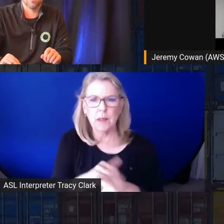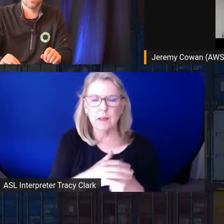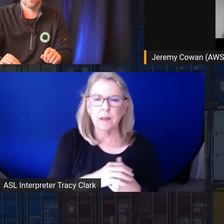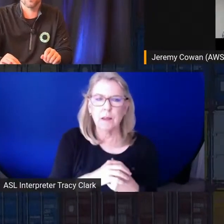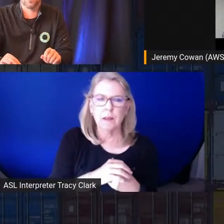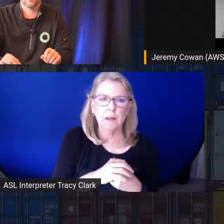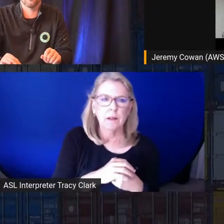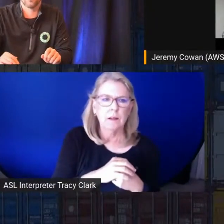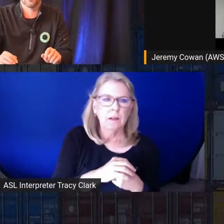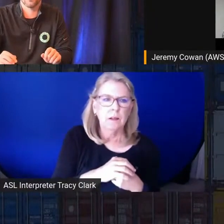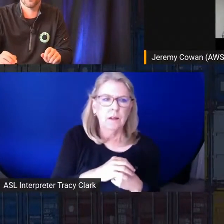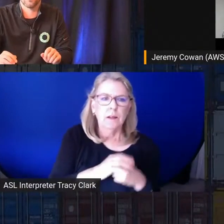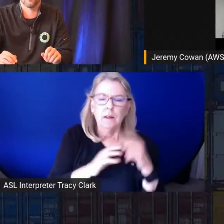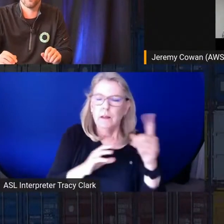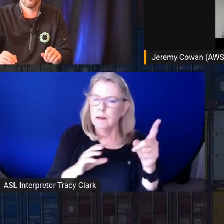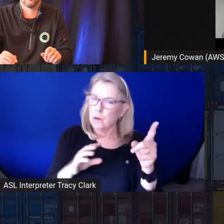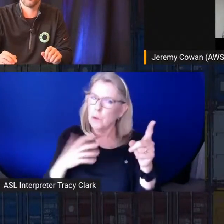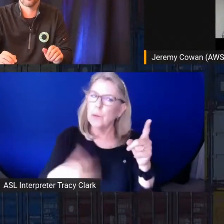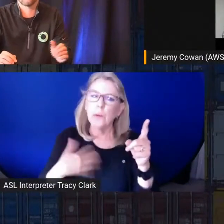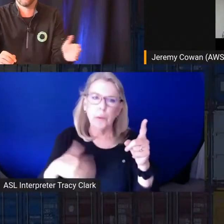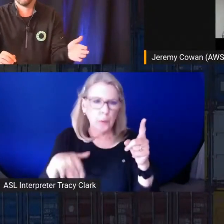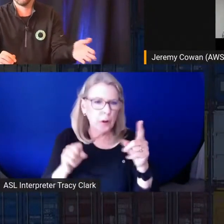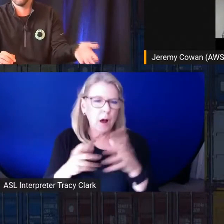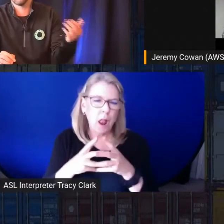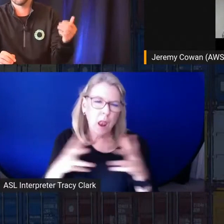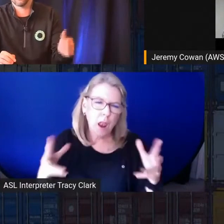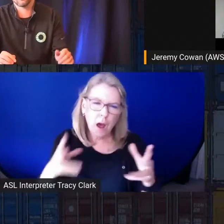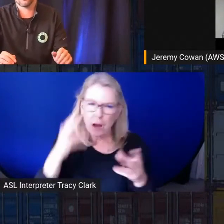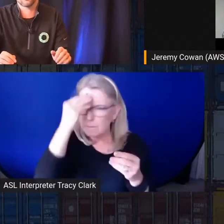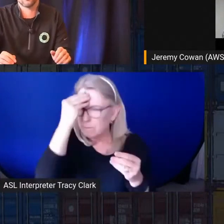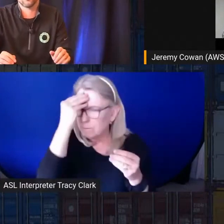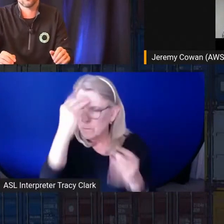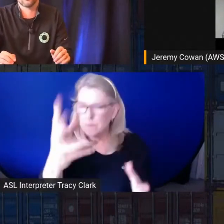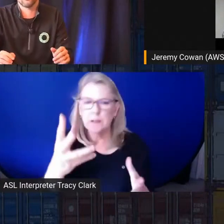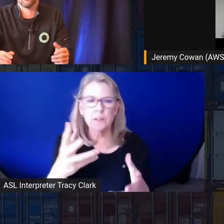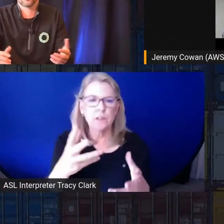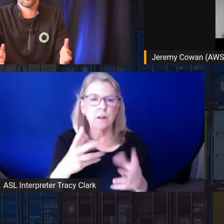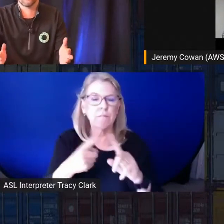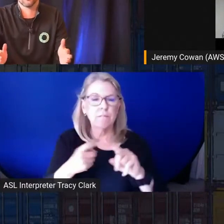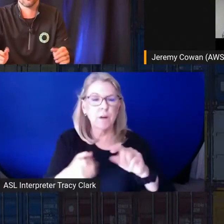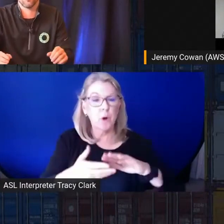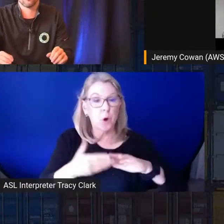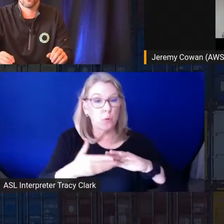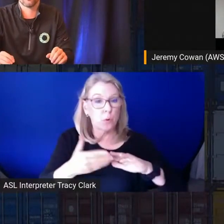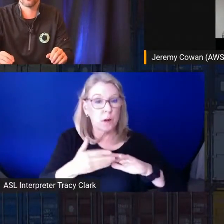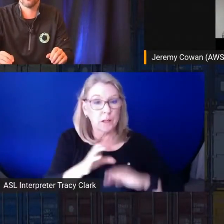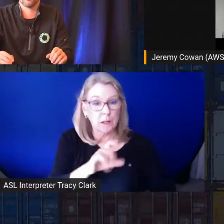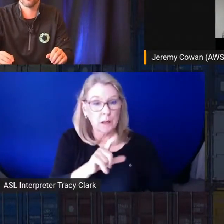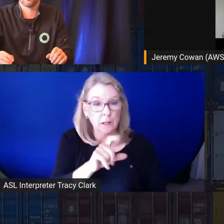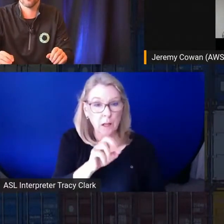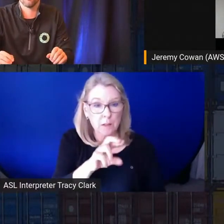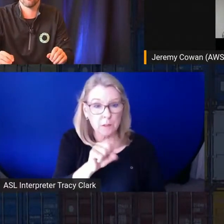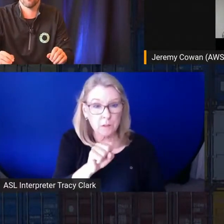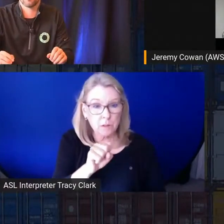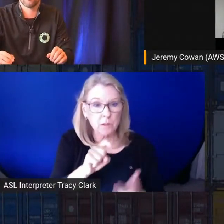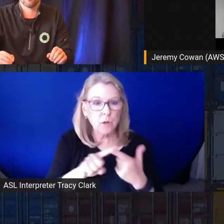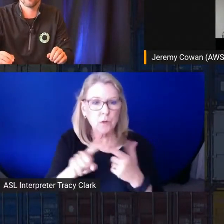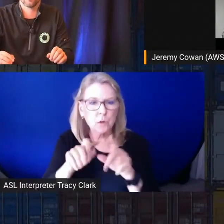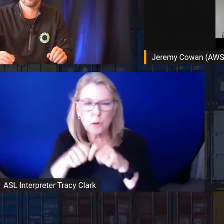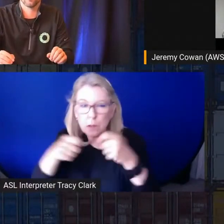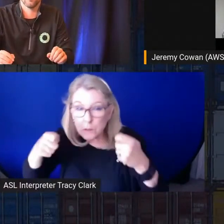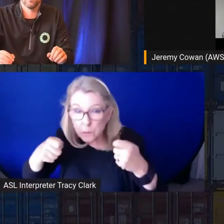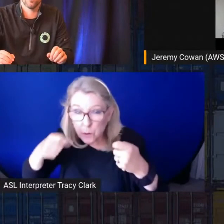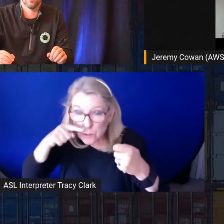Yeah, there's a ton of content in there. Everything from running clusters to exposing those logs and metrics to be able to see what's happening in